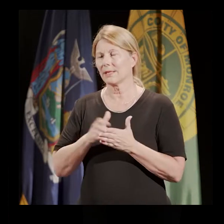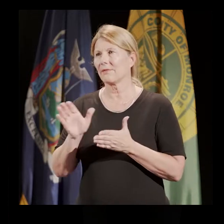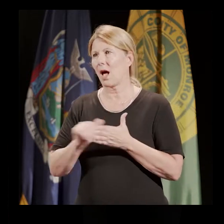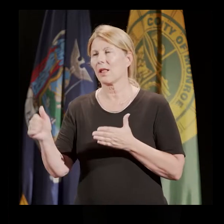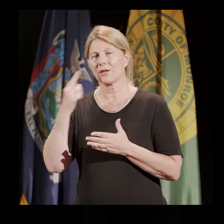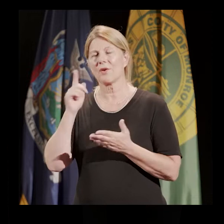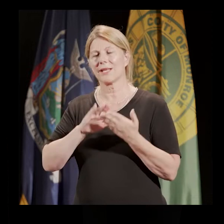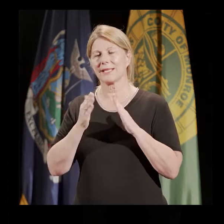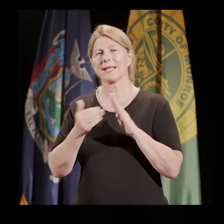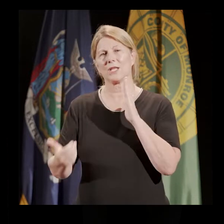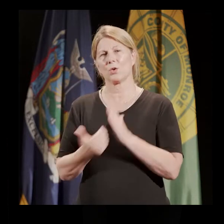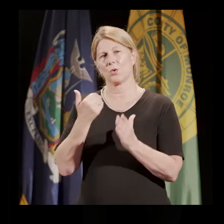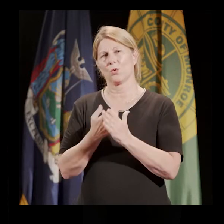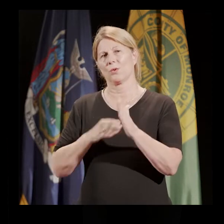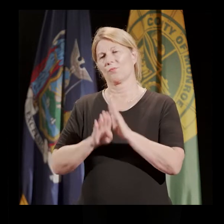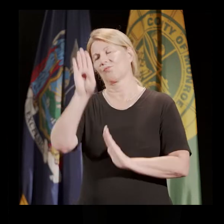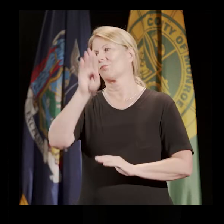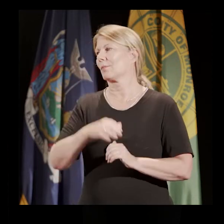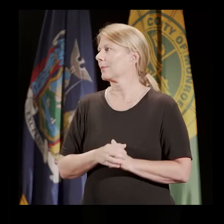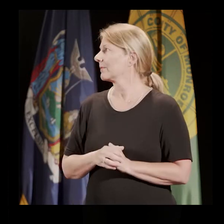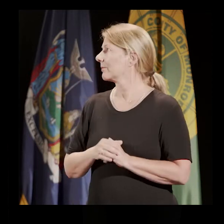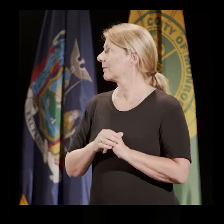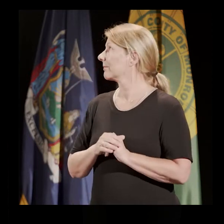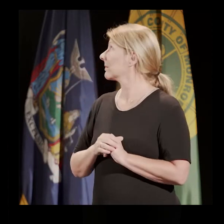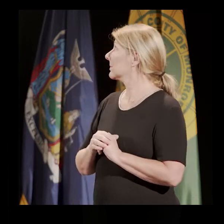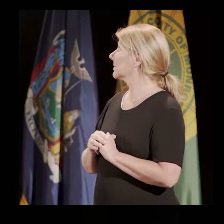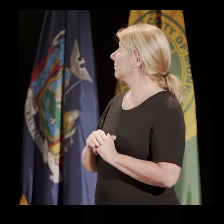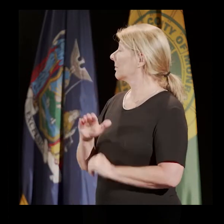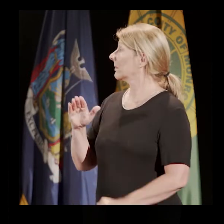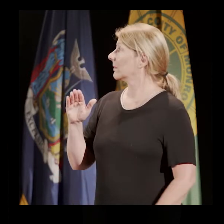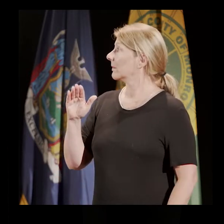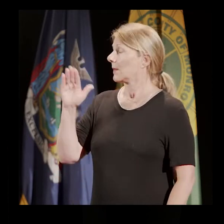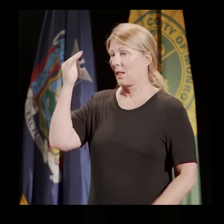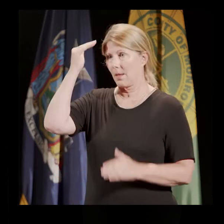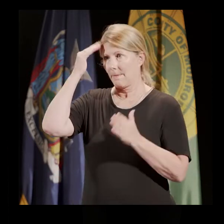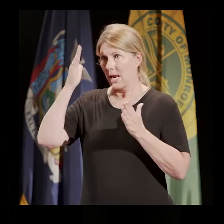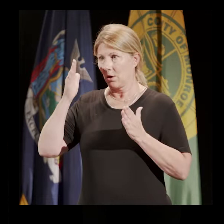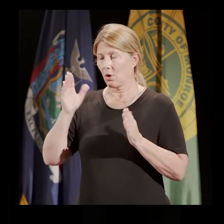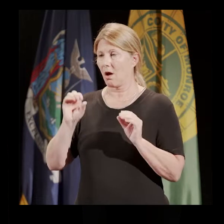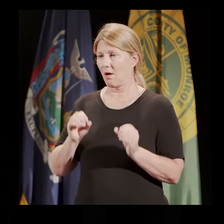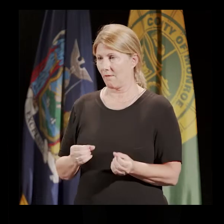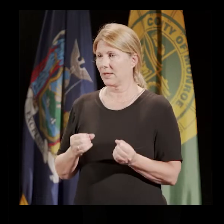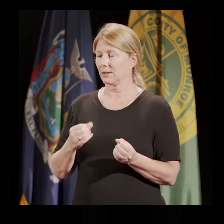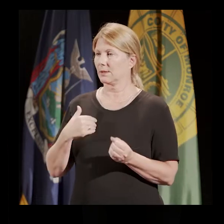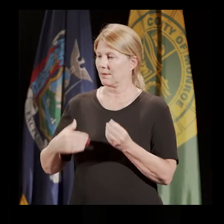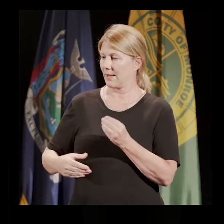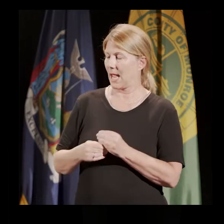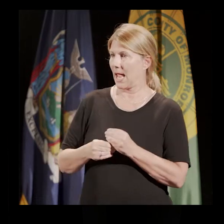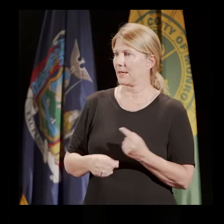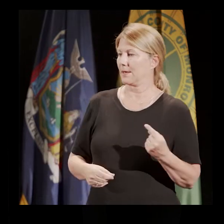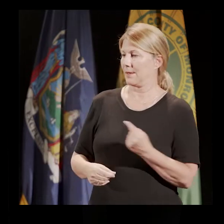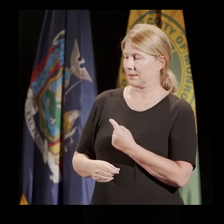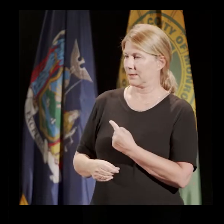year. We added a business ambassador in the mayor's office to work with the financial empowerment centers to make sure that we are